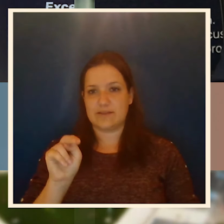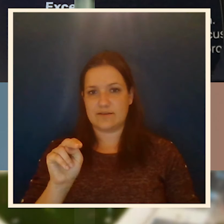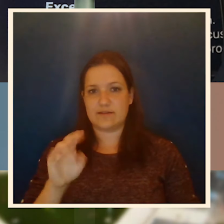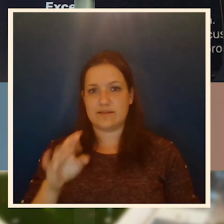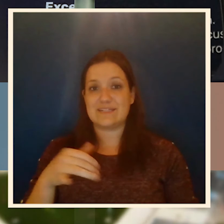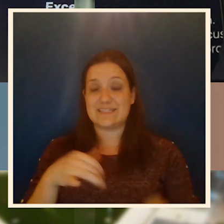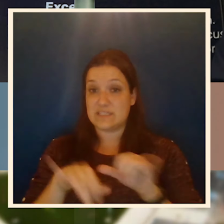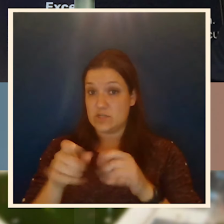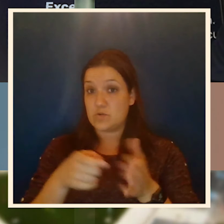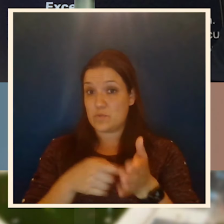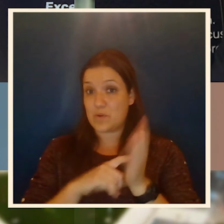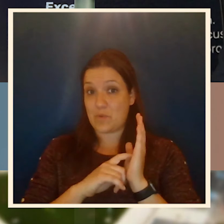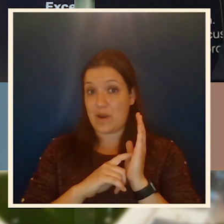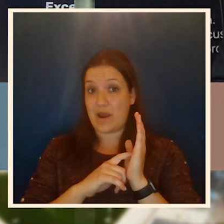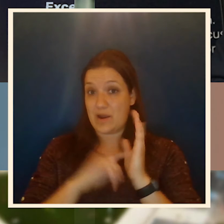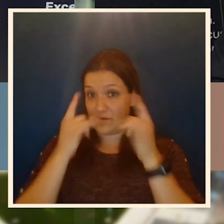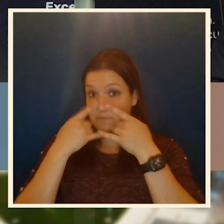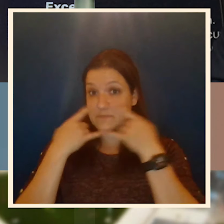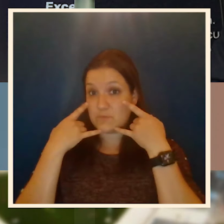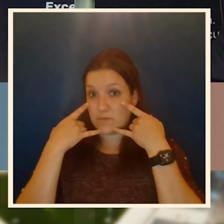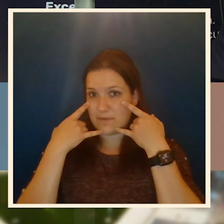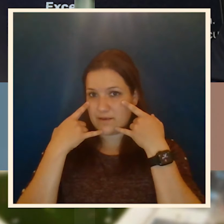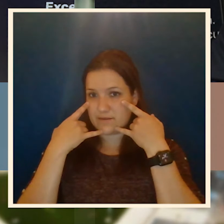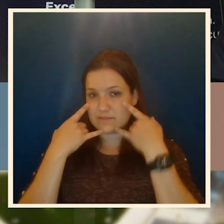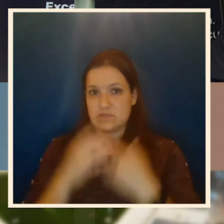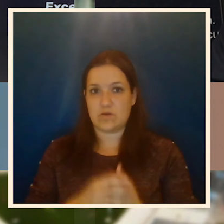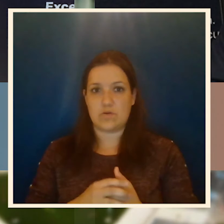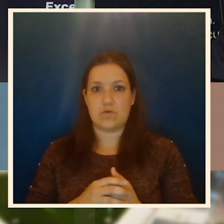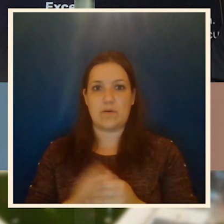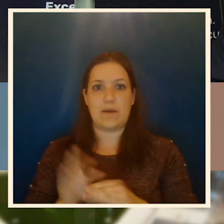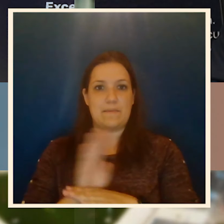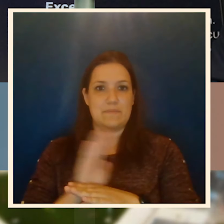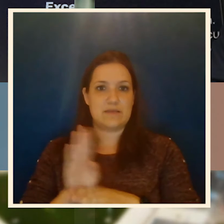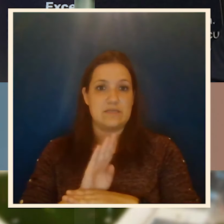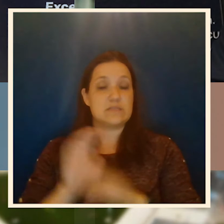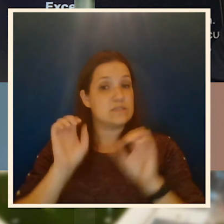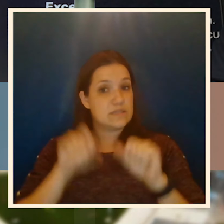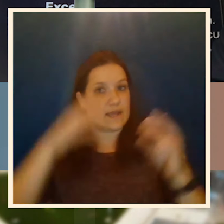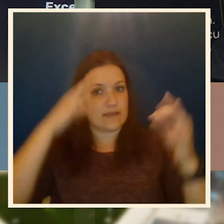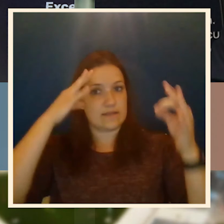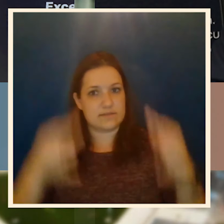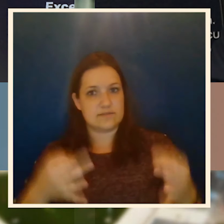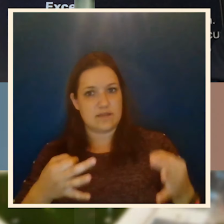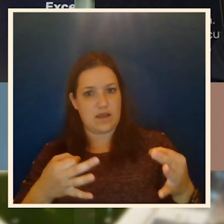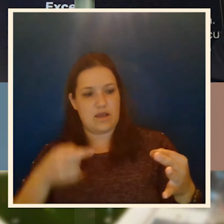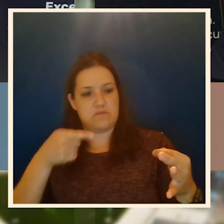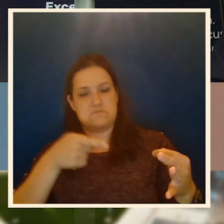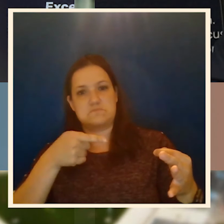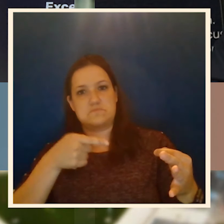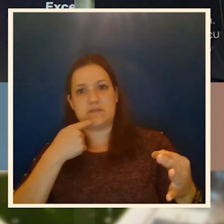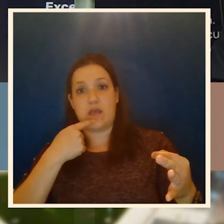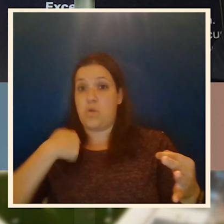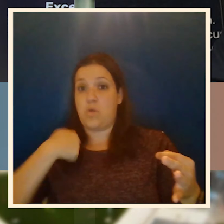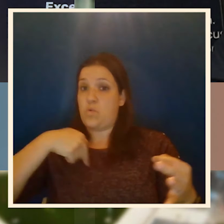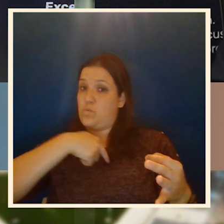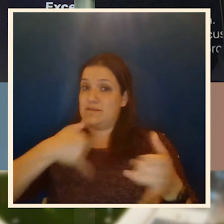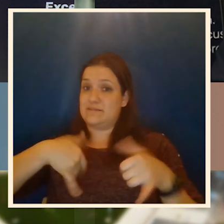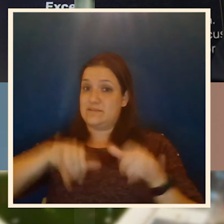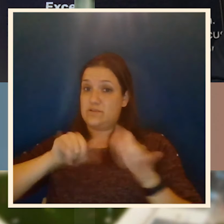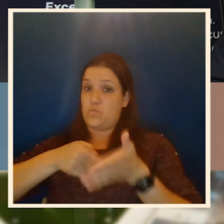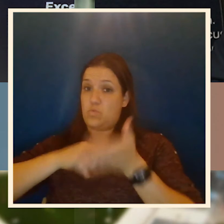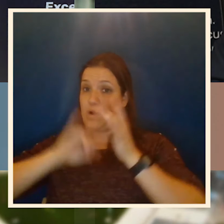I guess, the latitude or discretion, have been given the discretion to still require their patrons to wear masks. So